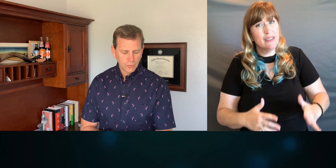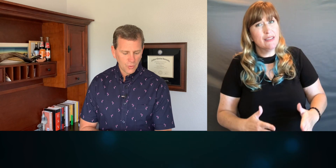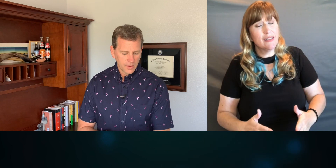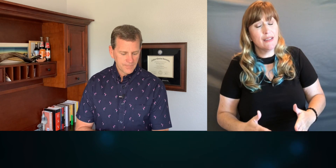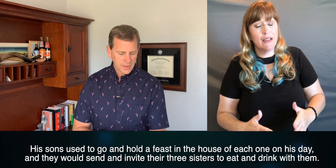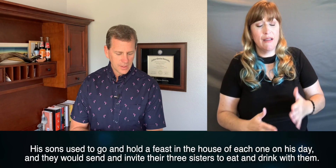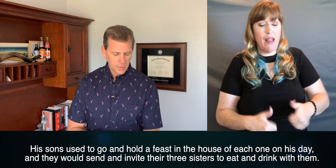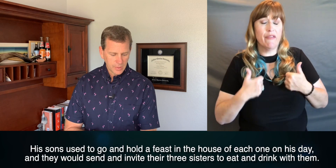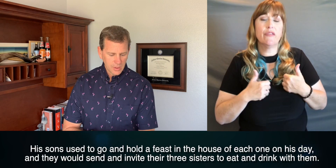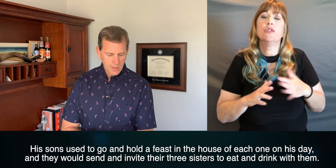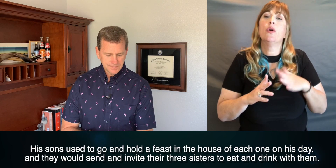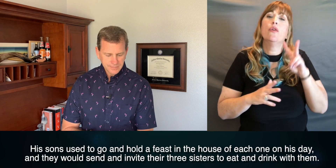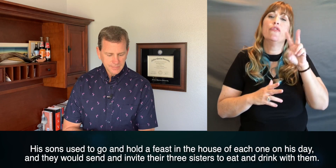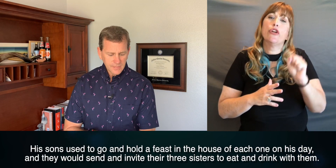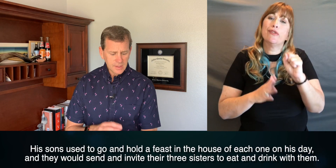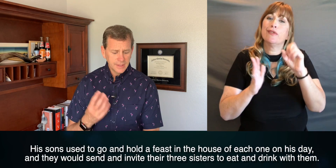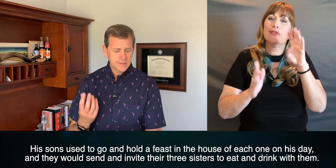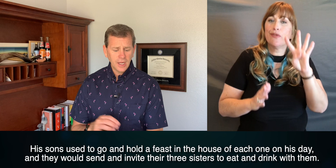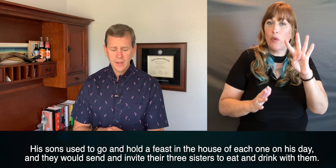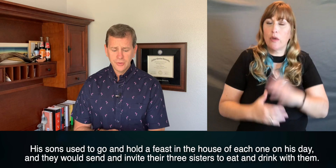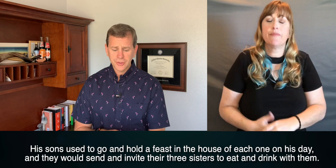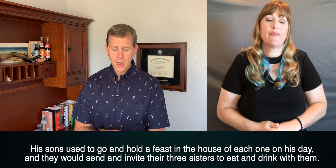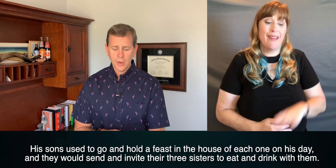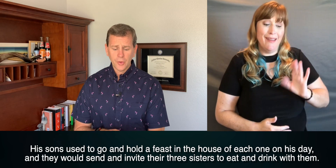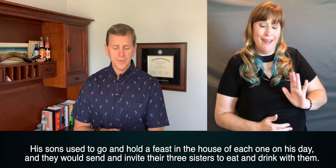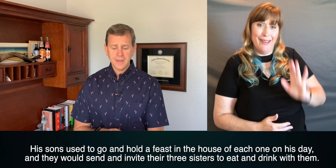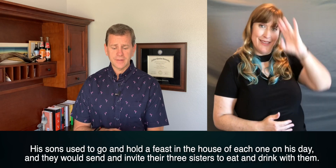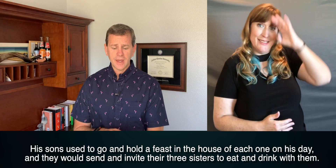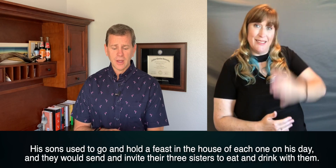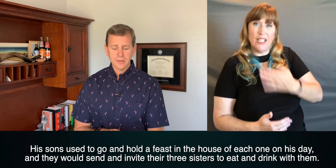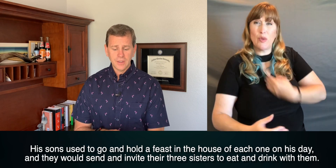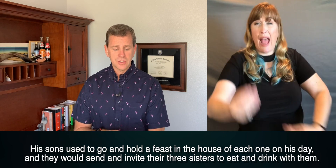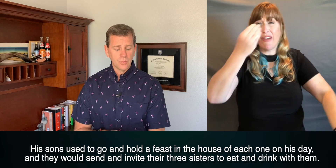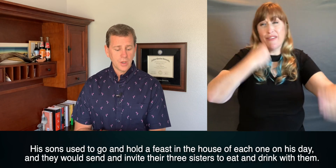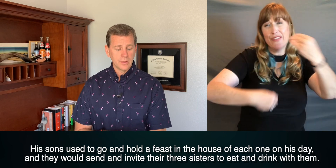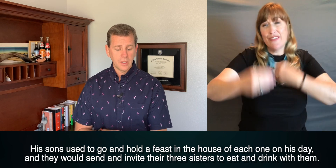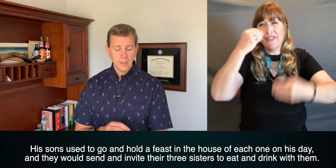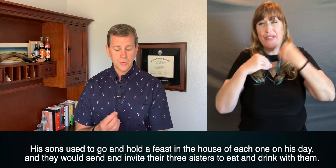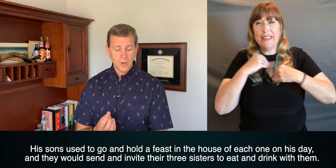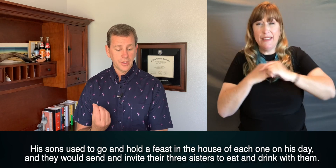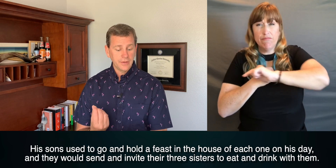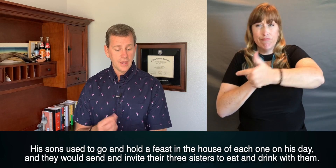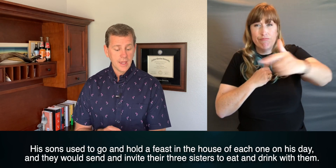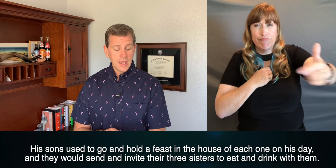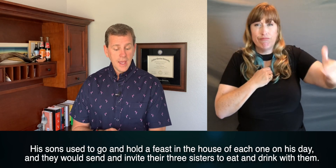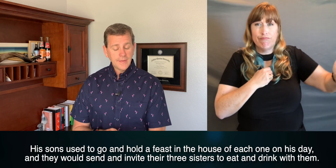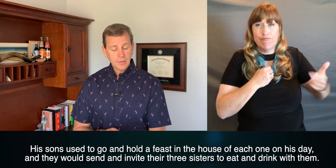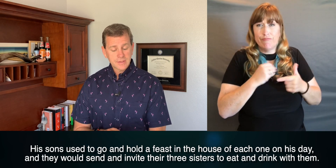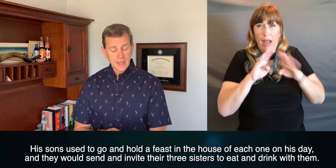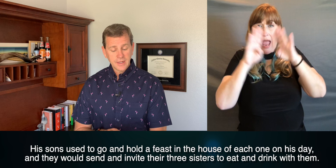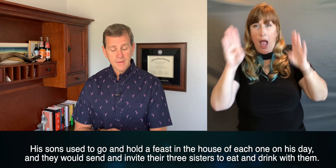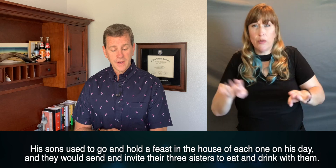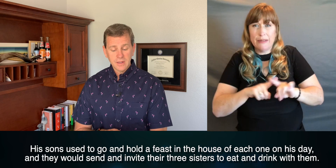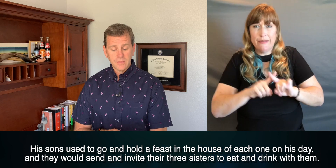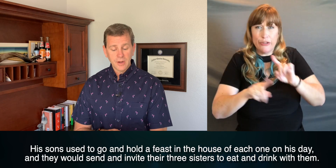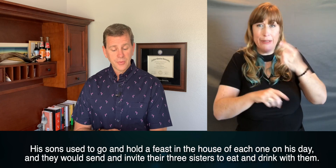in verse 4, we read on. "His sons used to go and hold a feast in the house of each one on his day. And they would